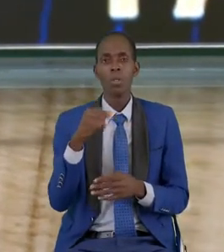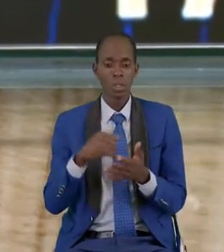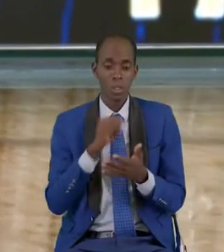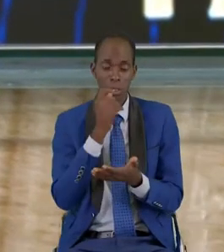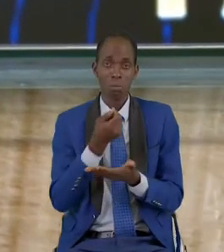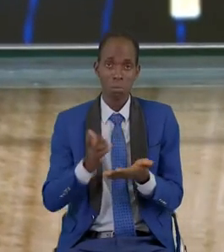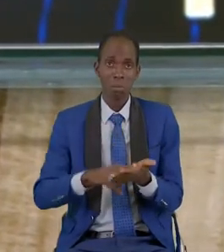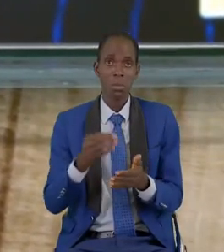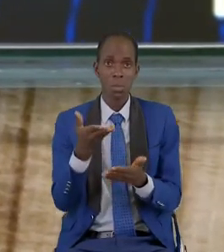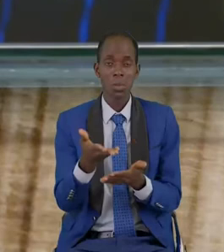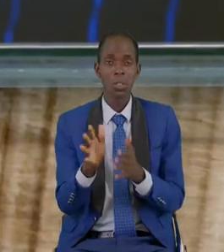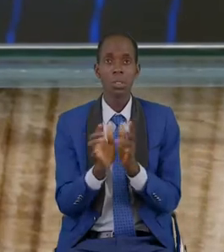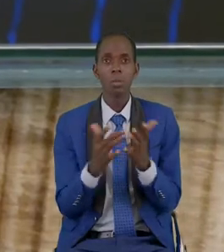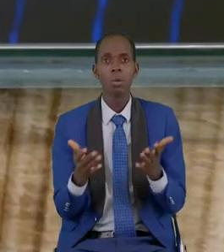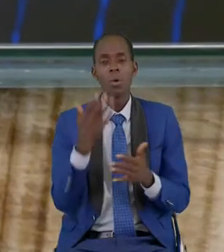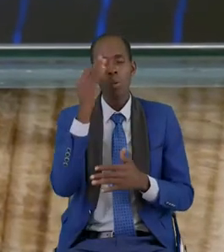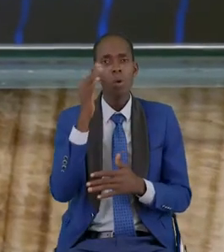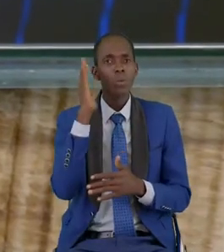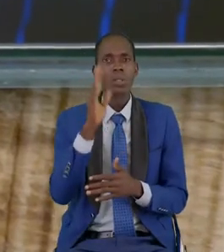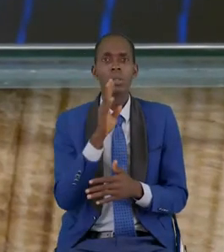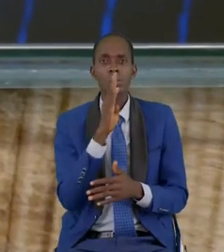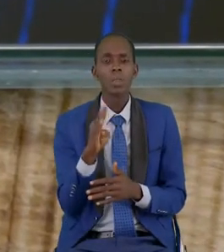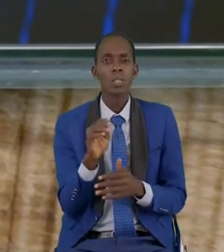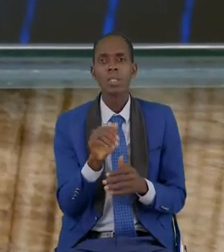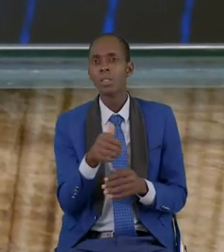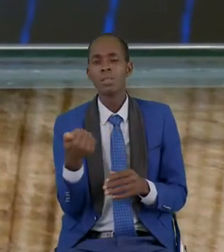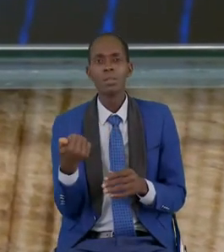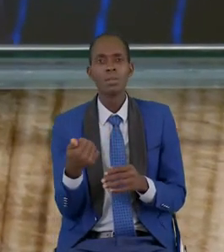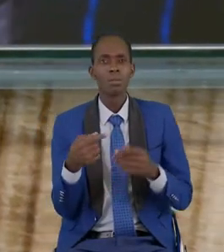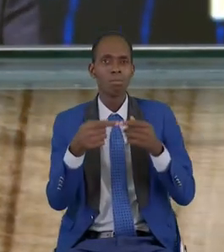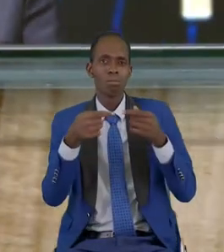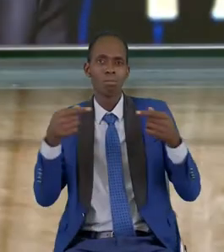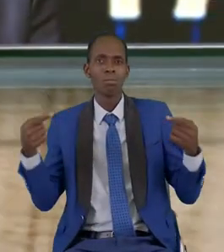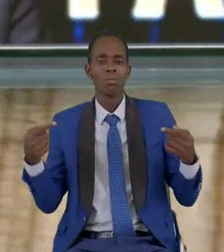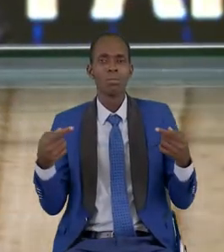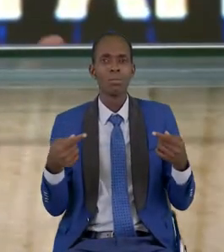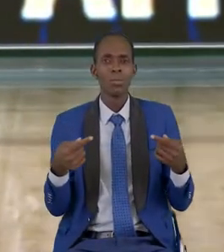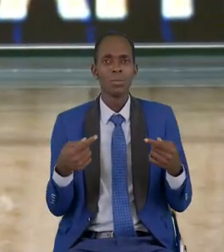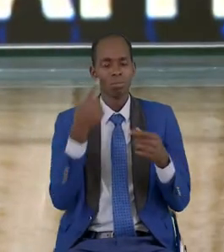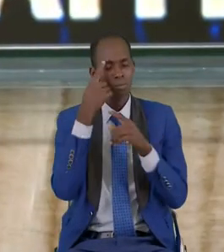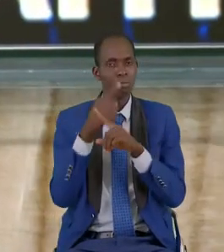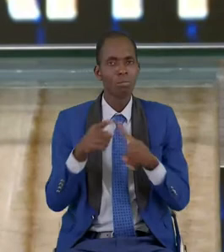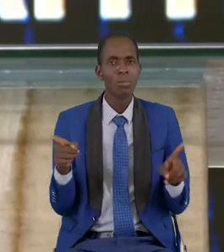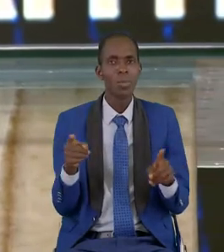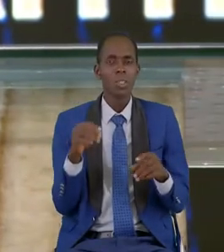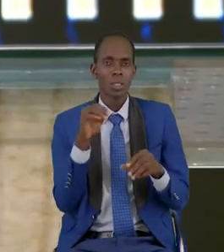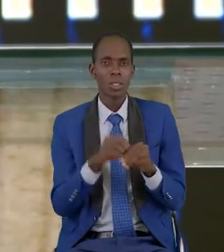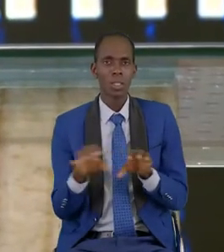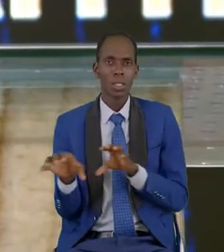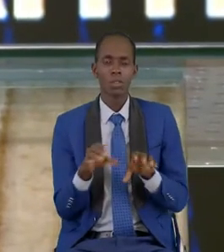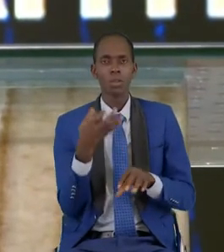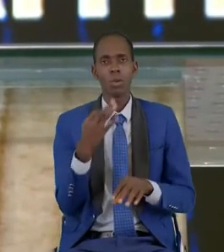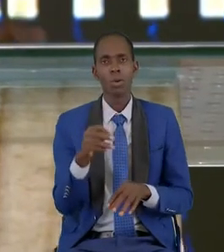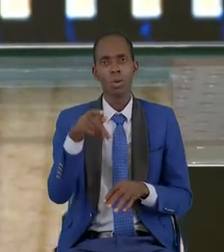any kind of dissembling or dissimulation in the action of Peter? That's written in